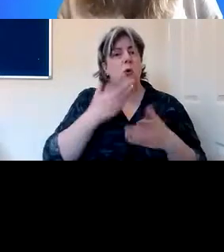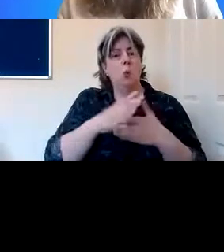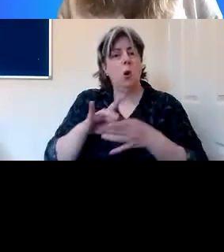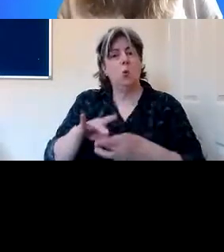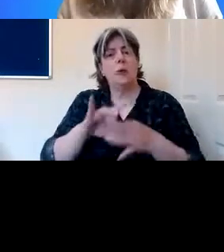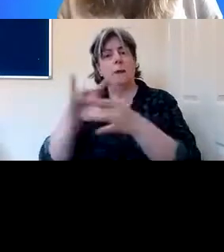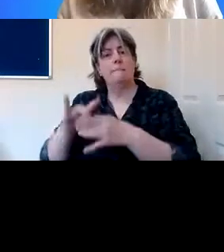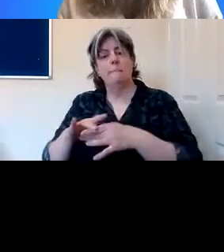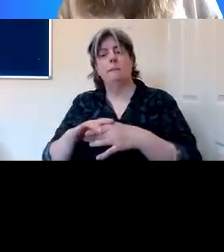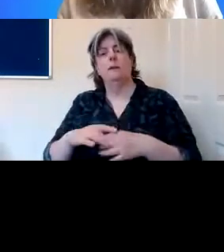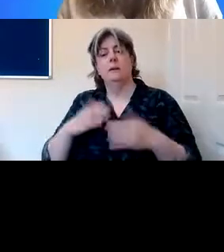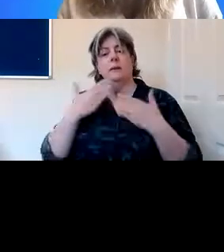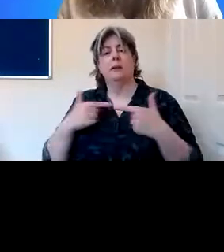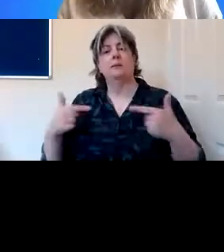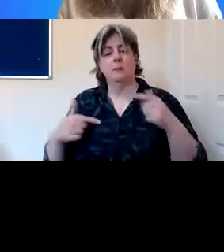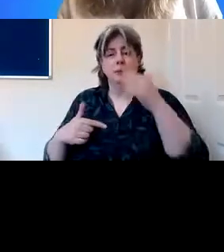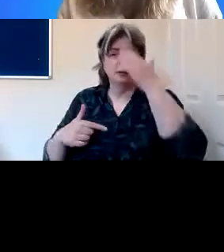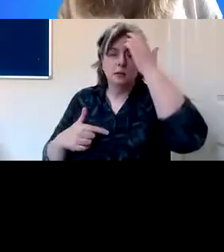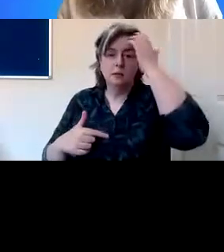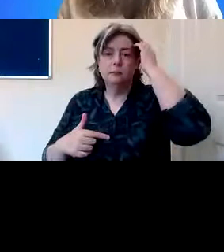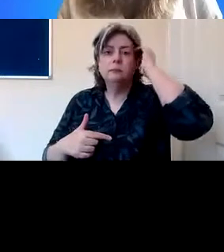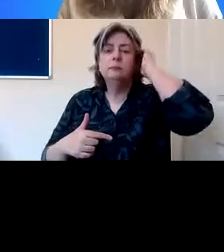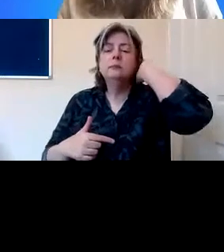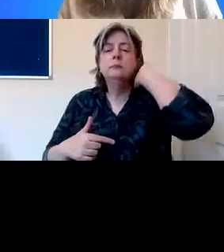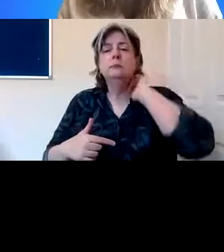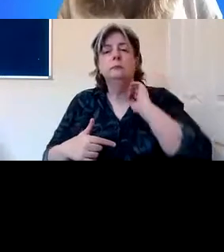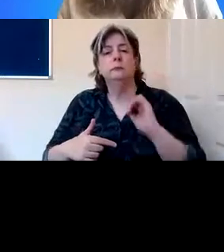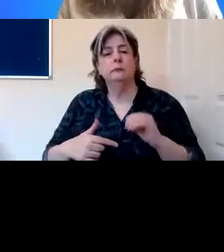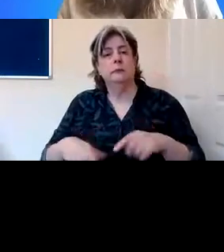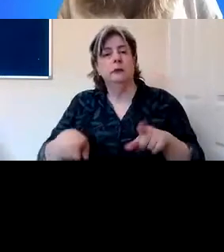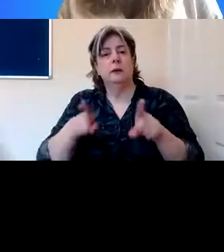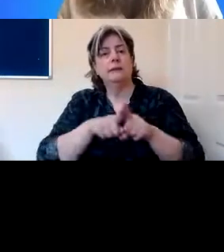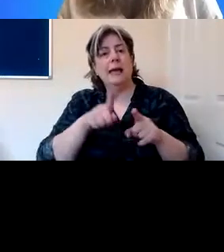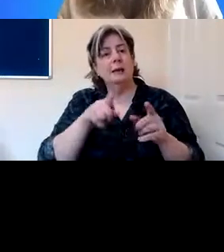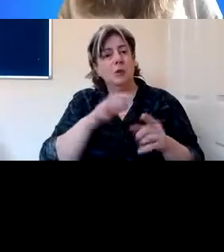Thank you very much. Thanks, Hannah Mary. And the same question to you, Stefan.